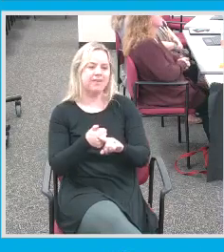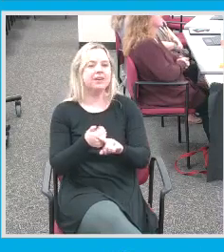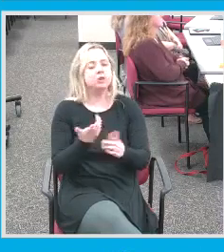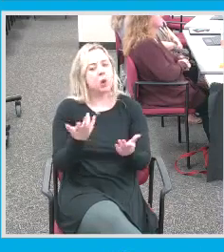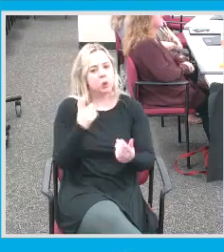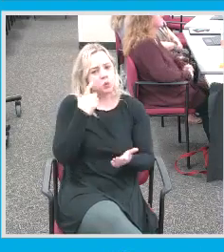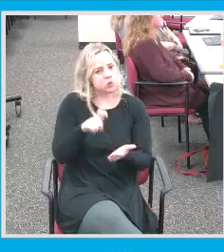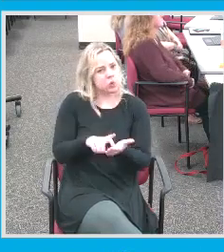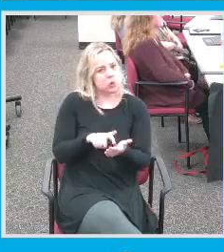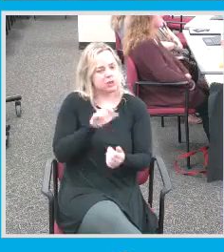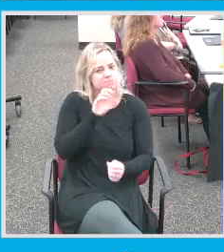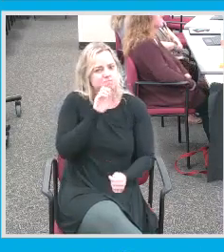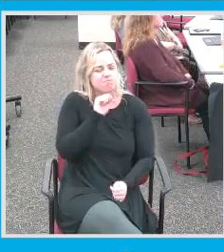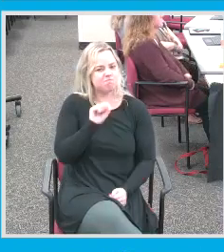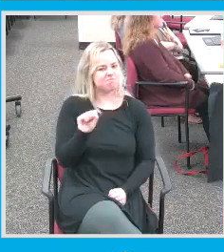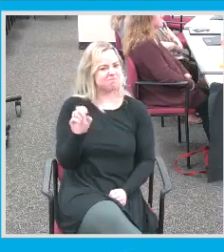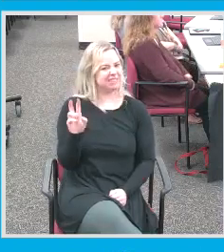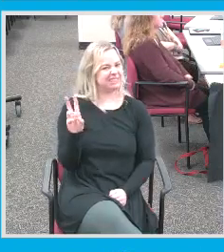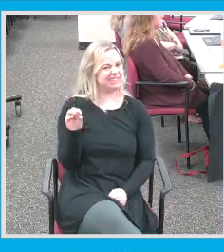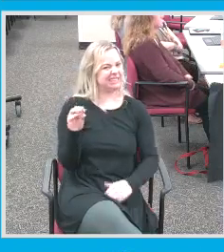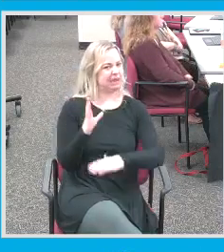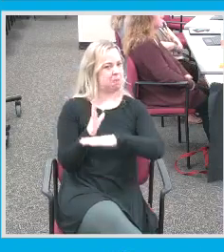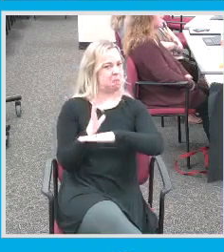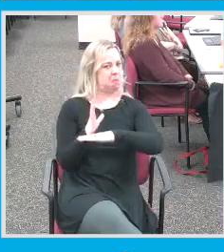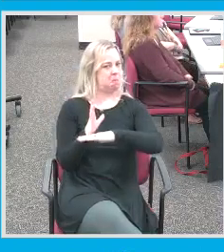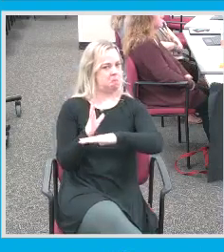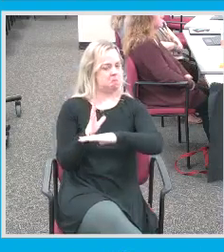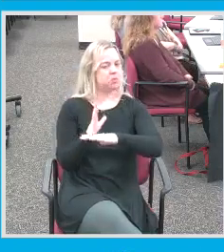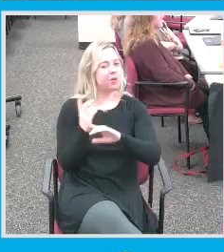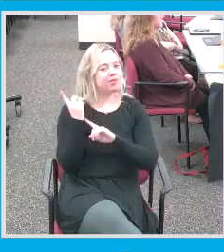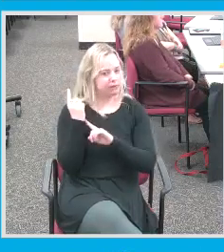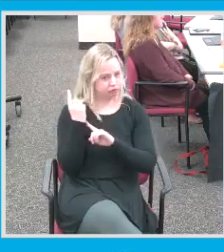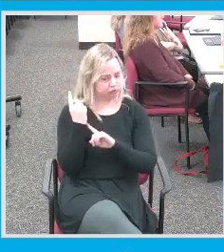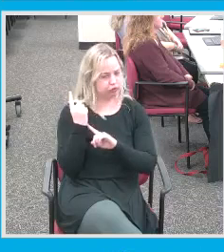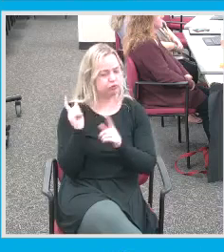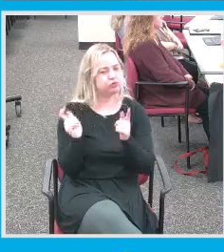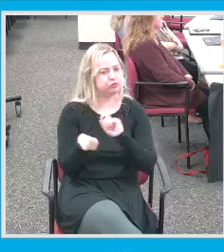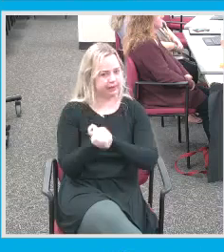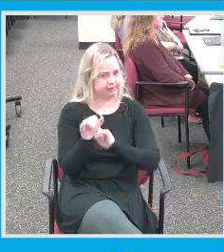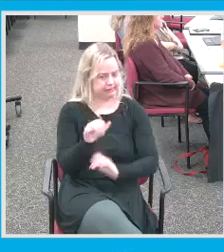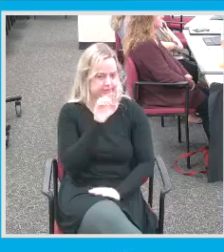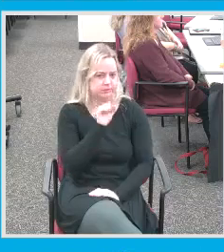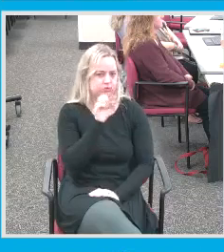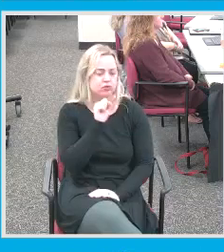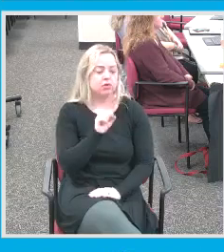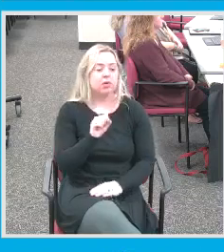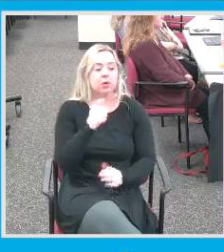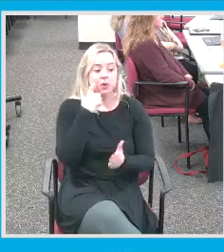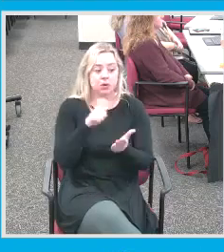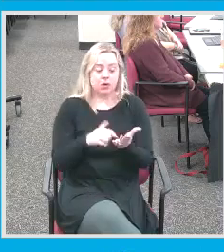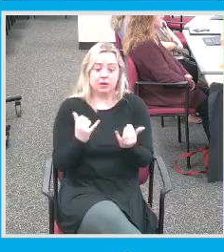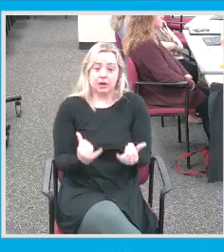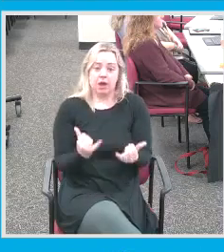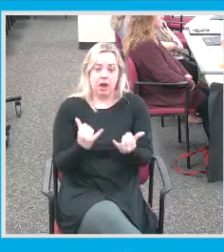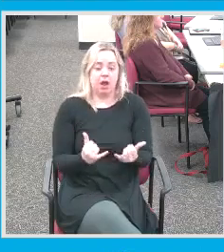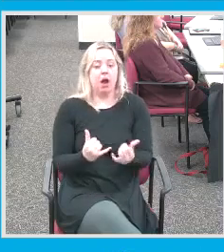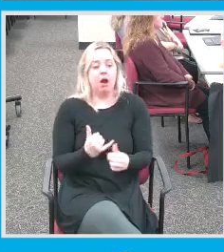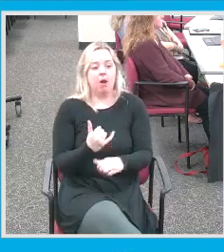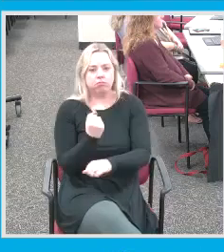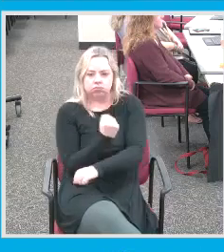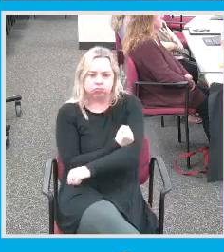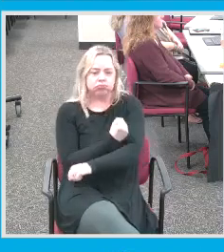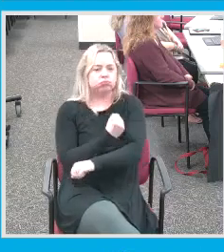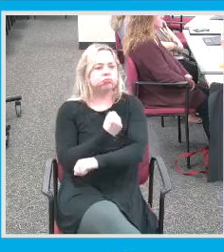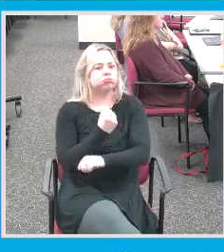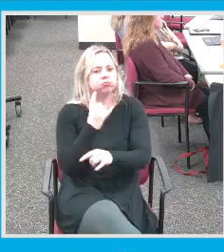mid-60s previously, so that was a change last year. The presence of substances was also